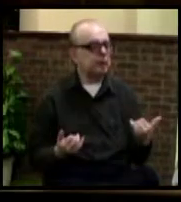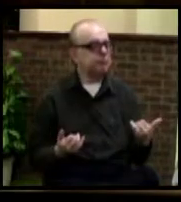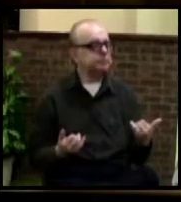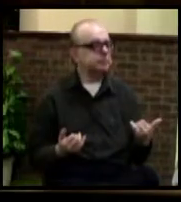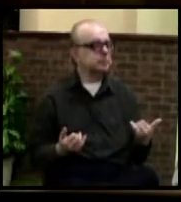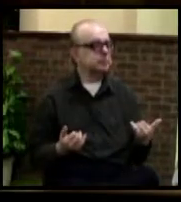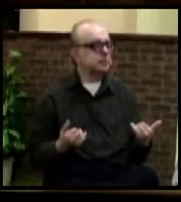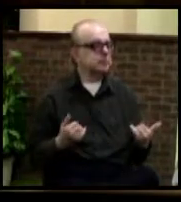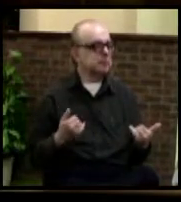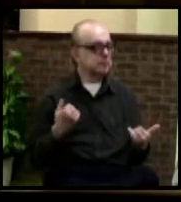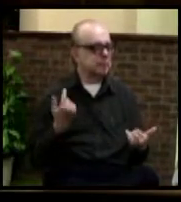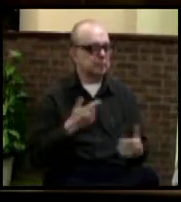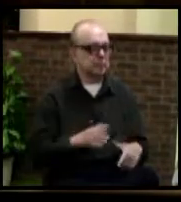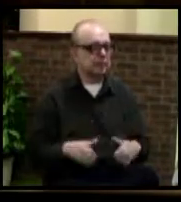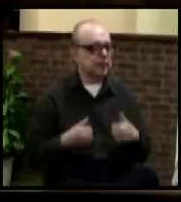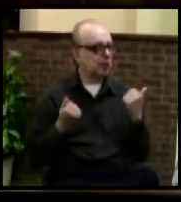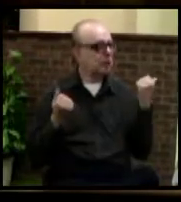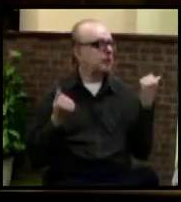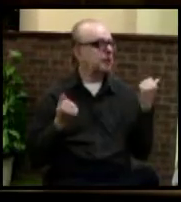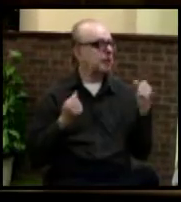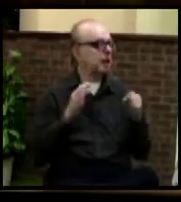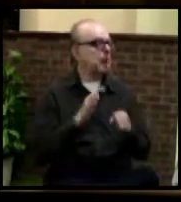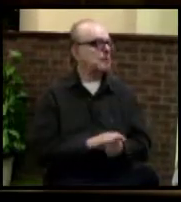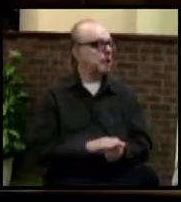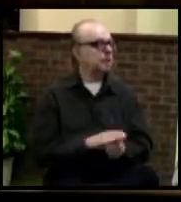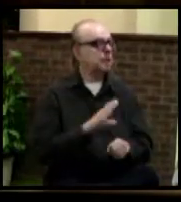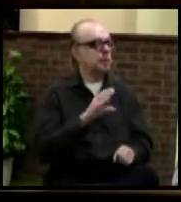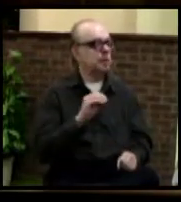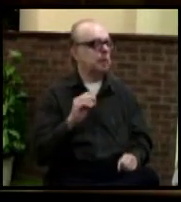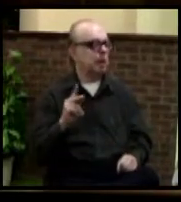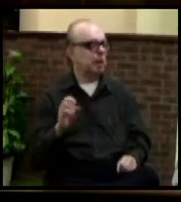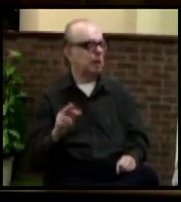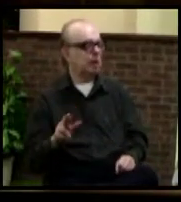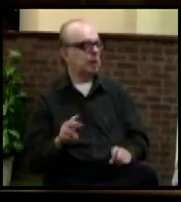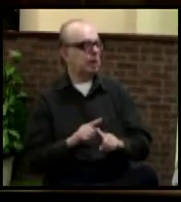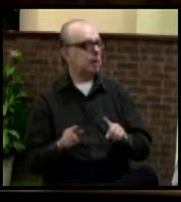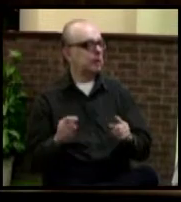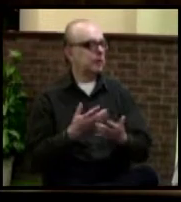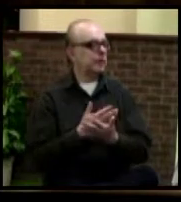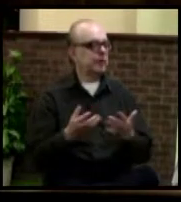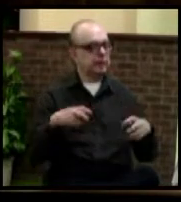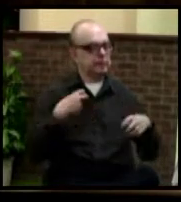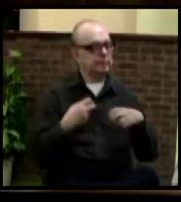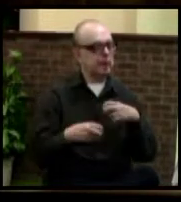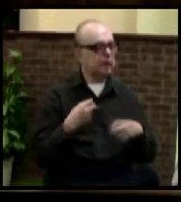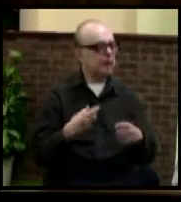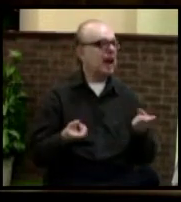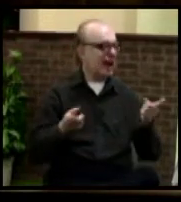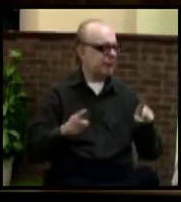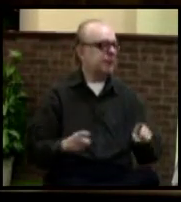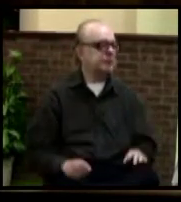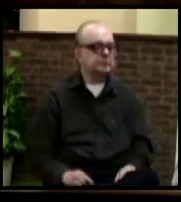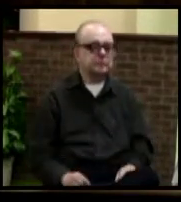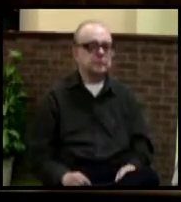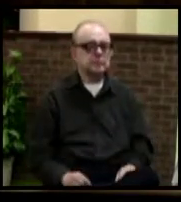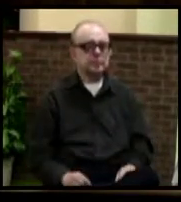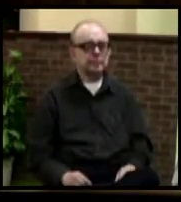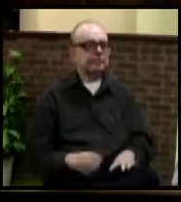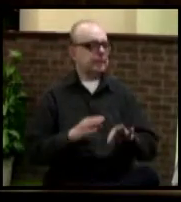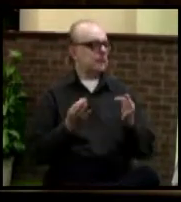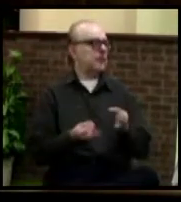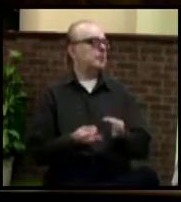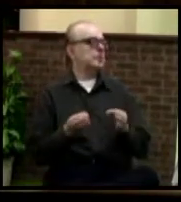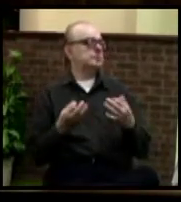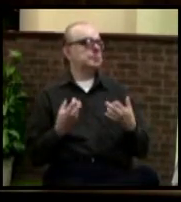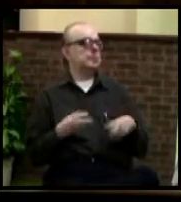problem is, ladies and gentlemen, we live in a pressure cooker. Amen. Of issues and problems and things that are there. There